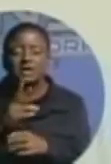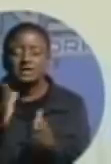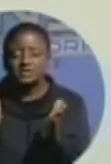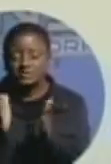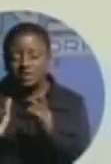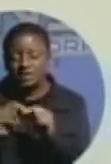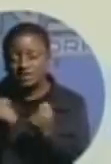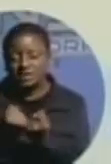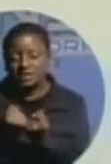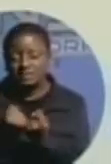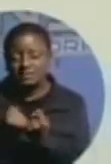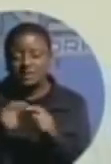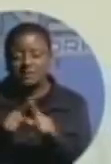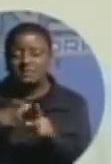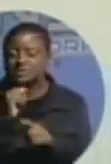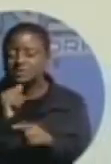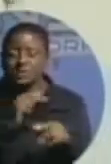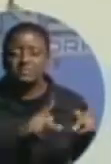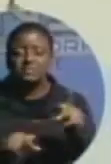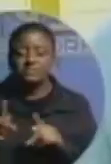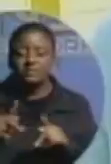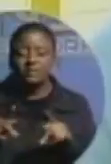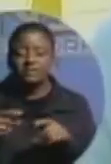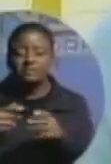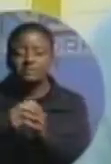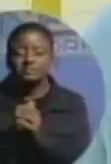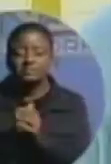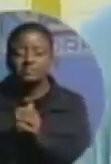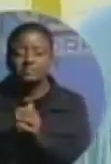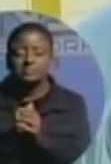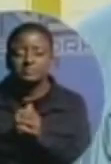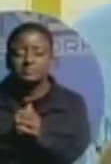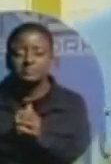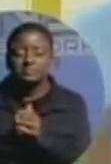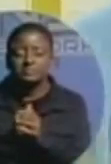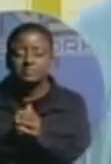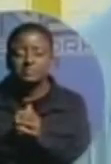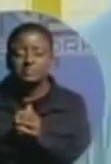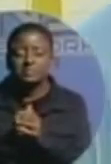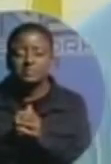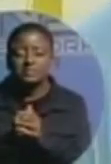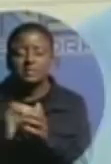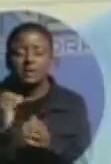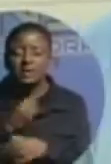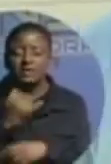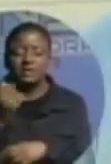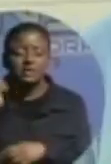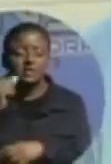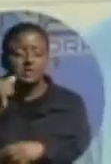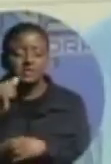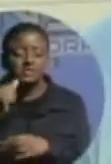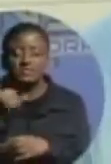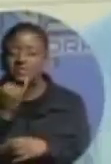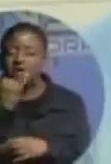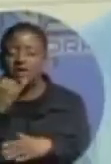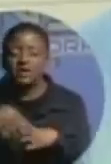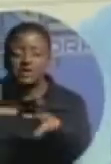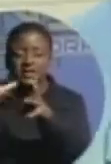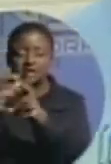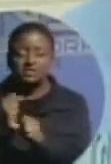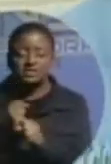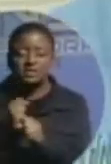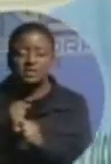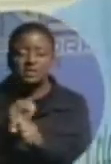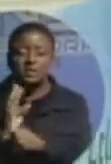how we supposed to, even though we did our best. My girls, they went wrong in their catching skills, but we still good. We didn't go as expected,